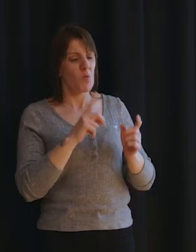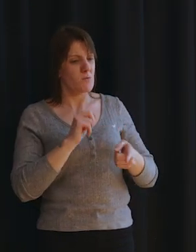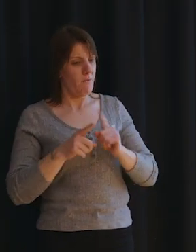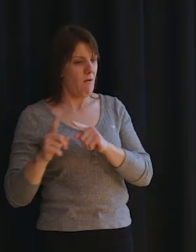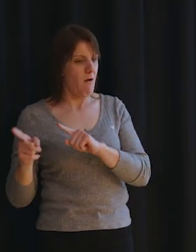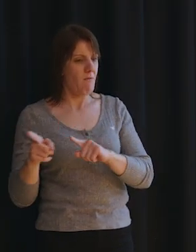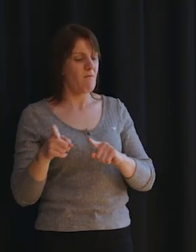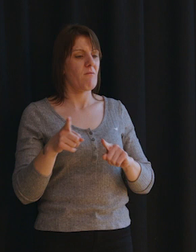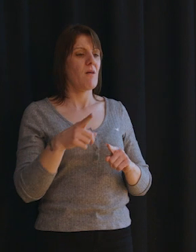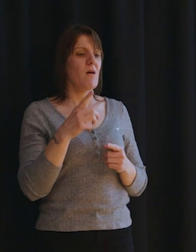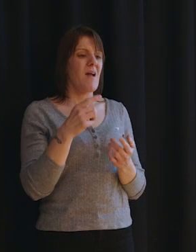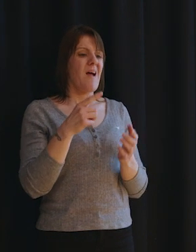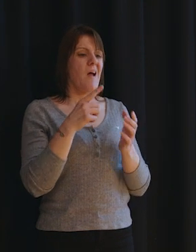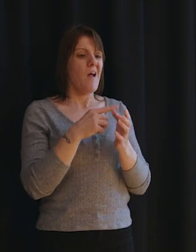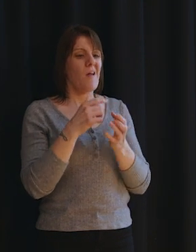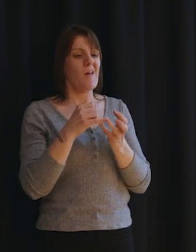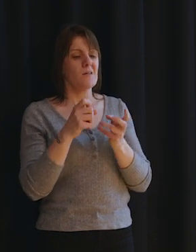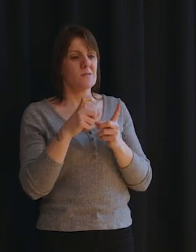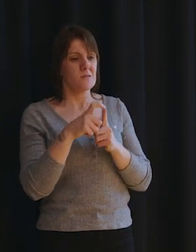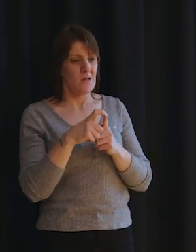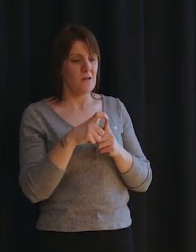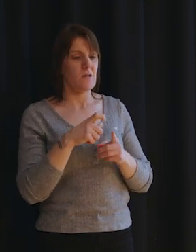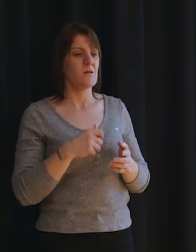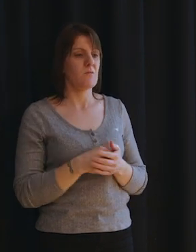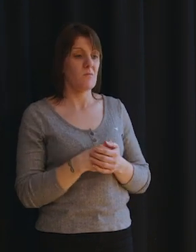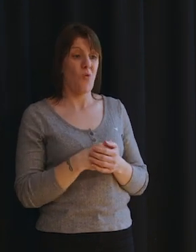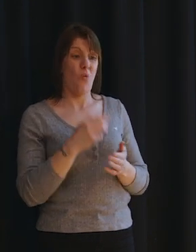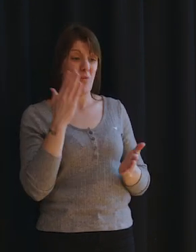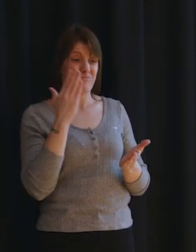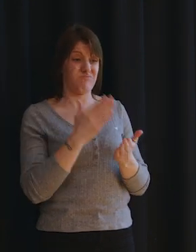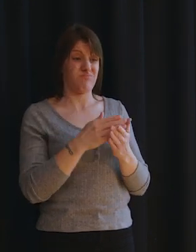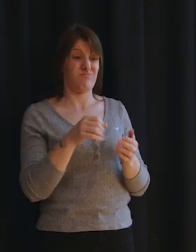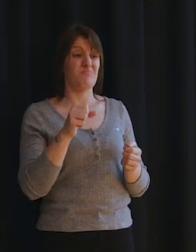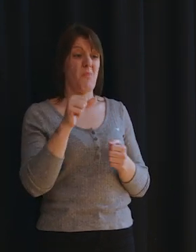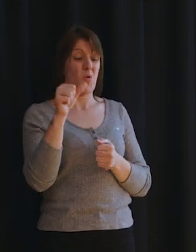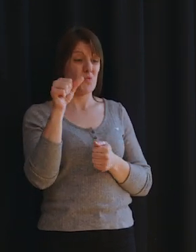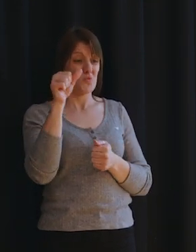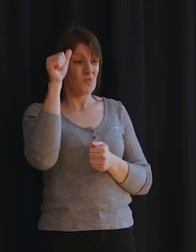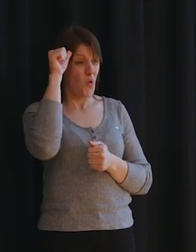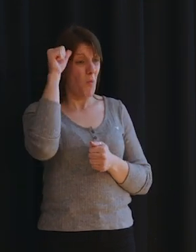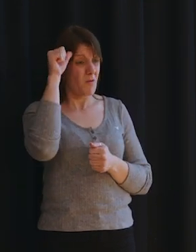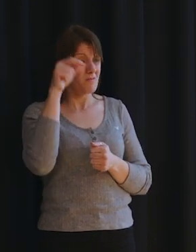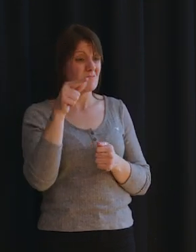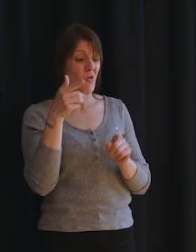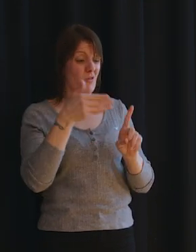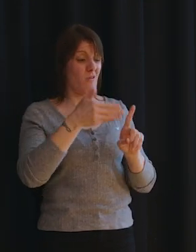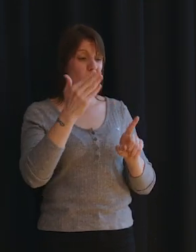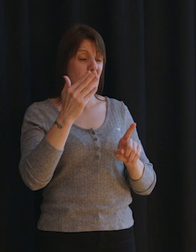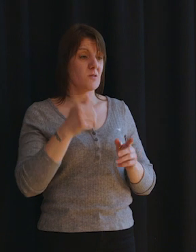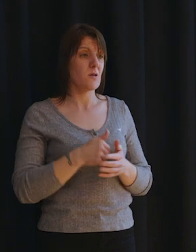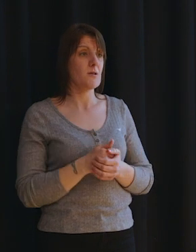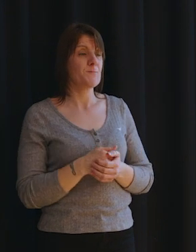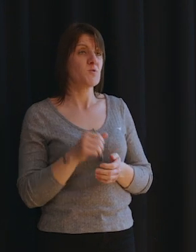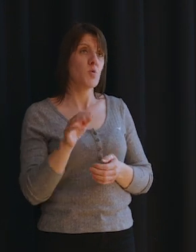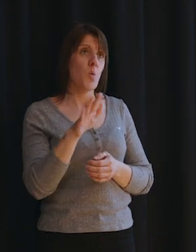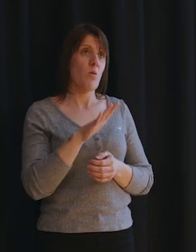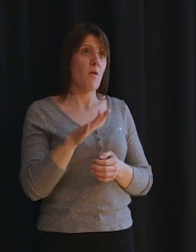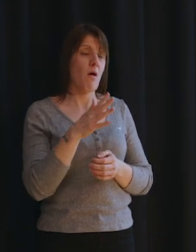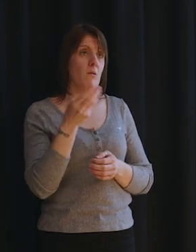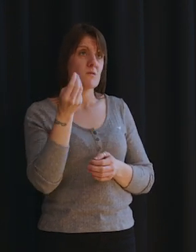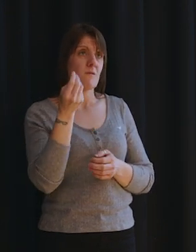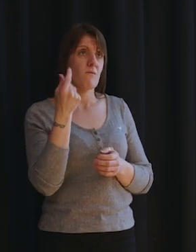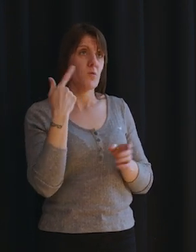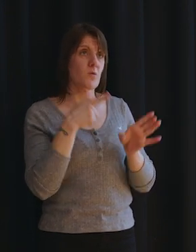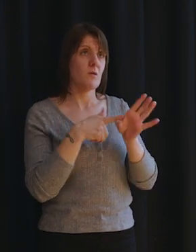and ASD being the most common diagnosis. Okay, so this is something I think, you know, the last sort of few